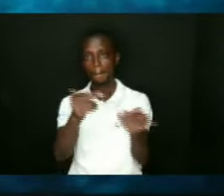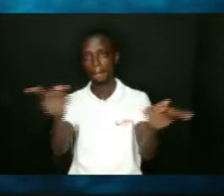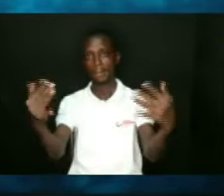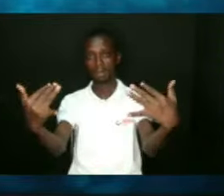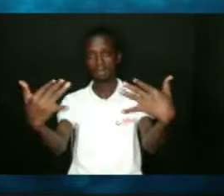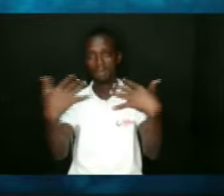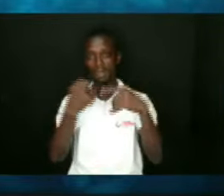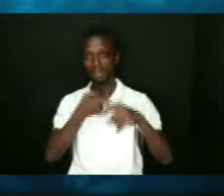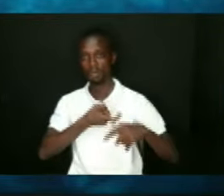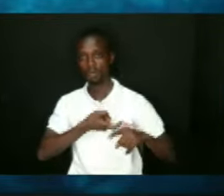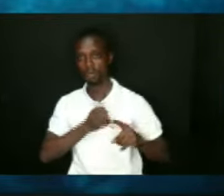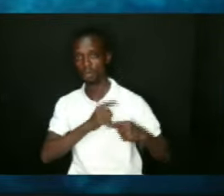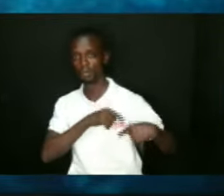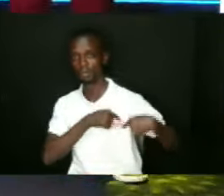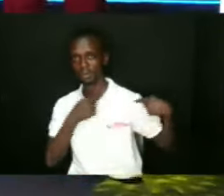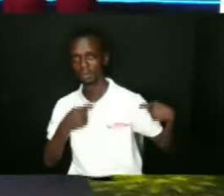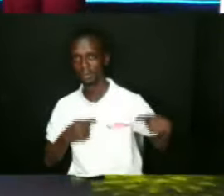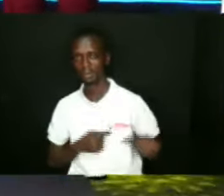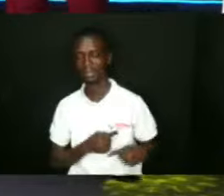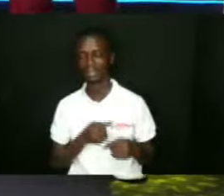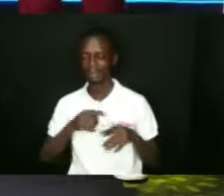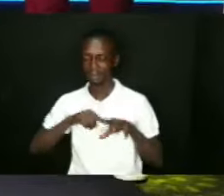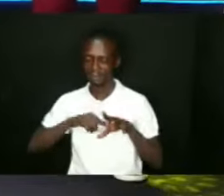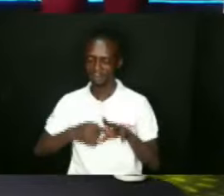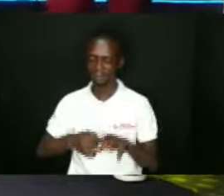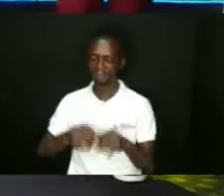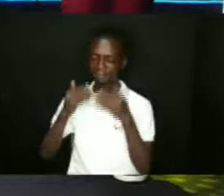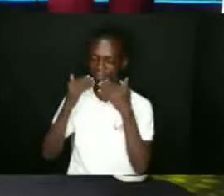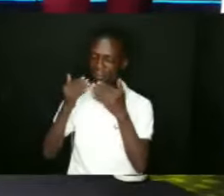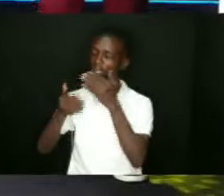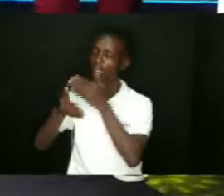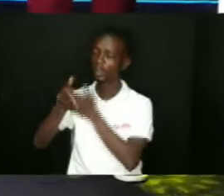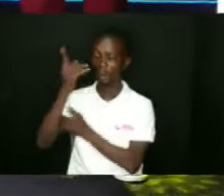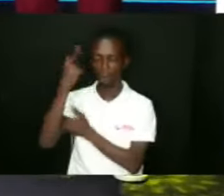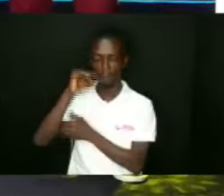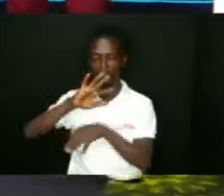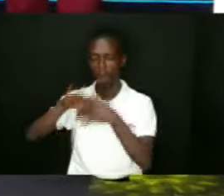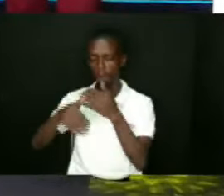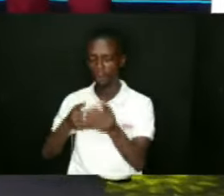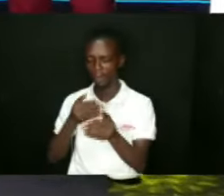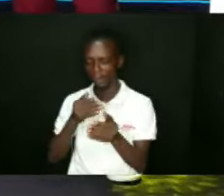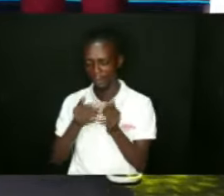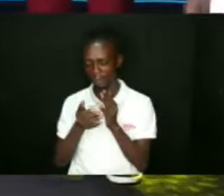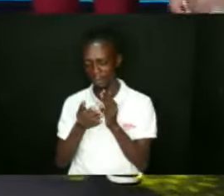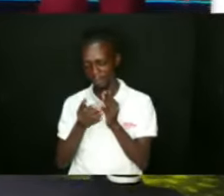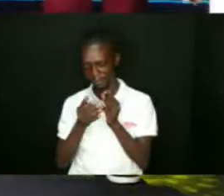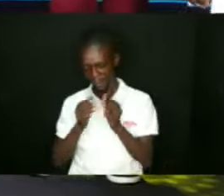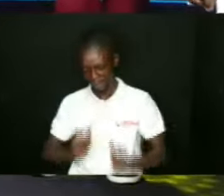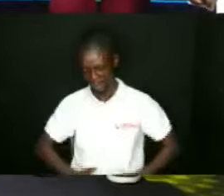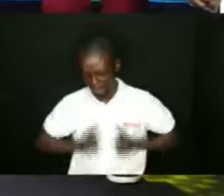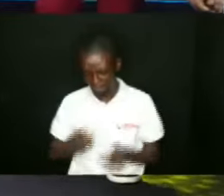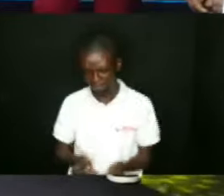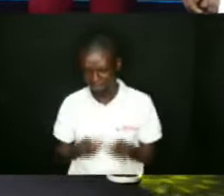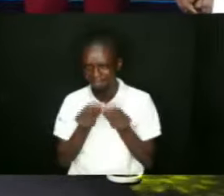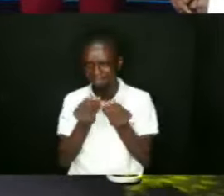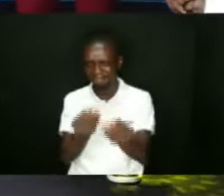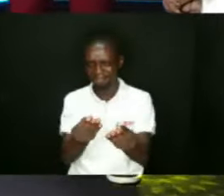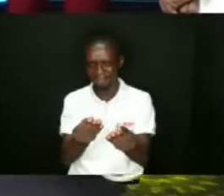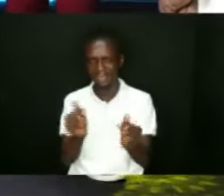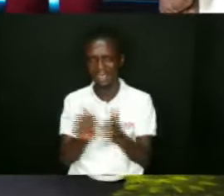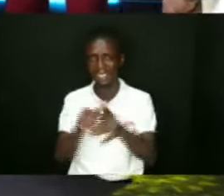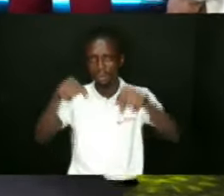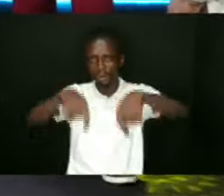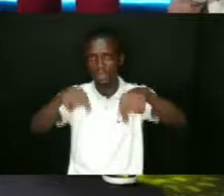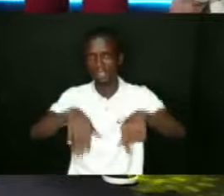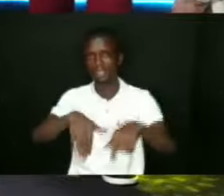the bottom of your heart, lift your voice and let's begin to thank God for the gift of life. Let's thank God for the gift called today. Thank